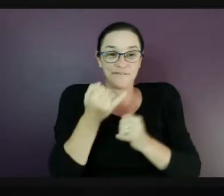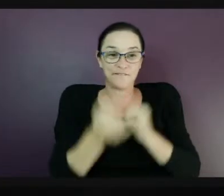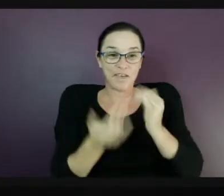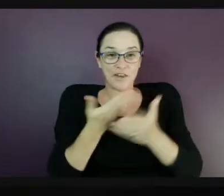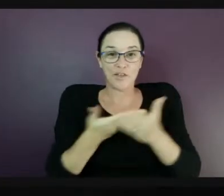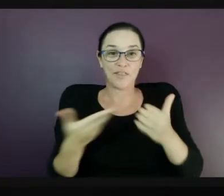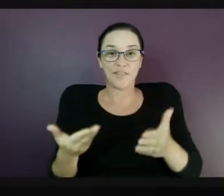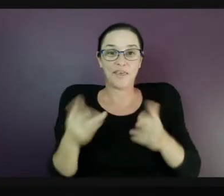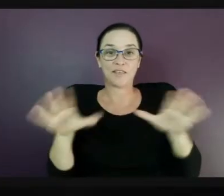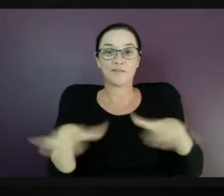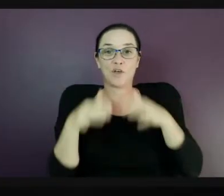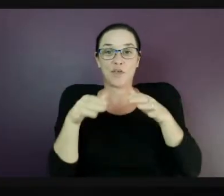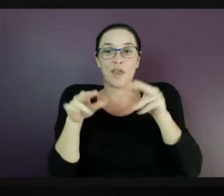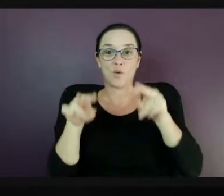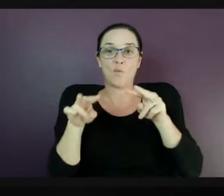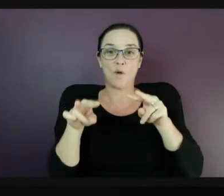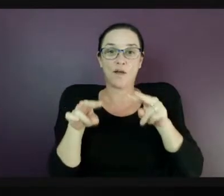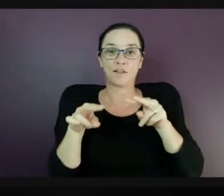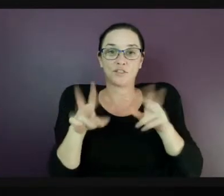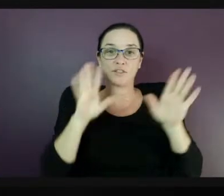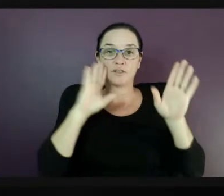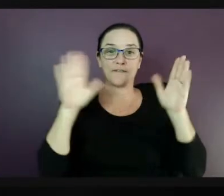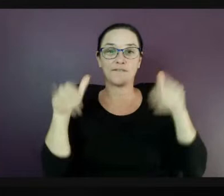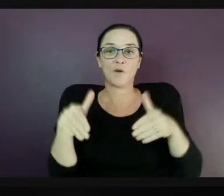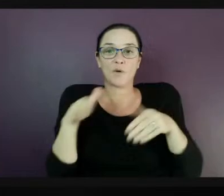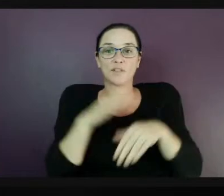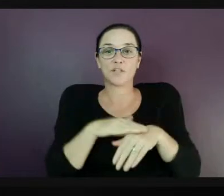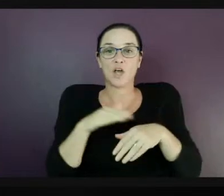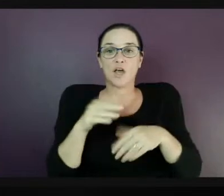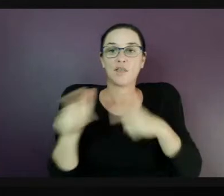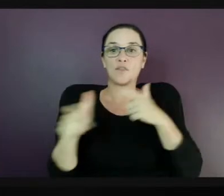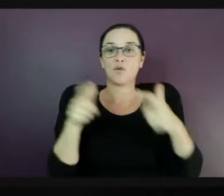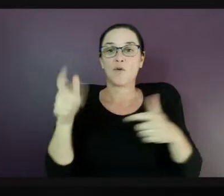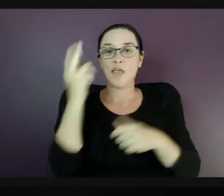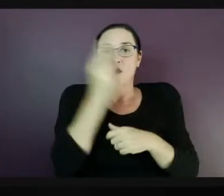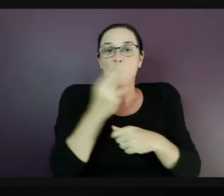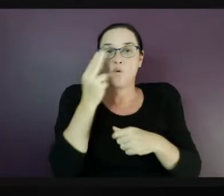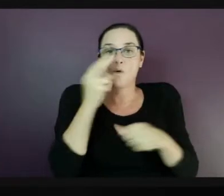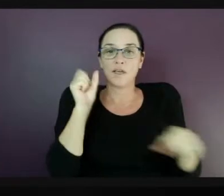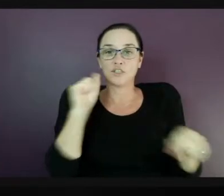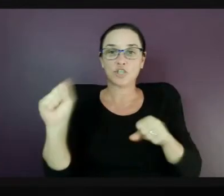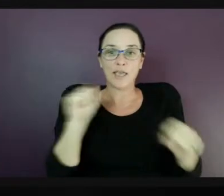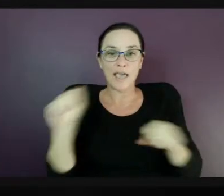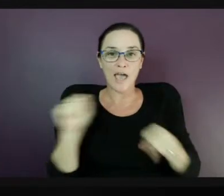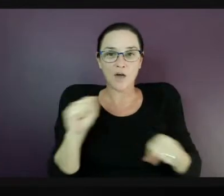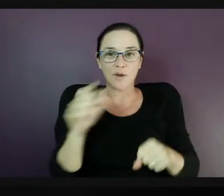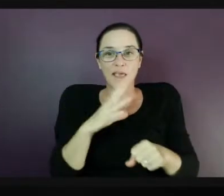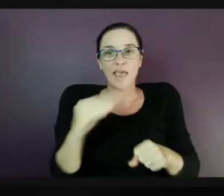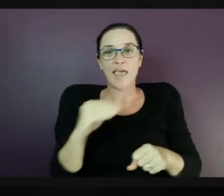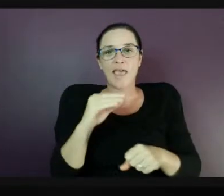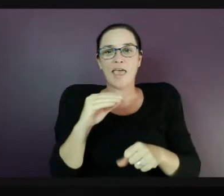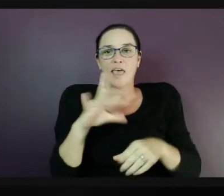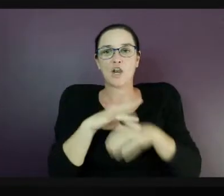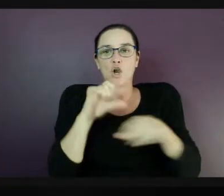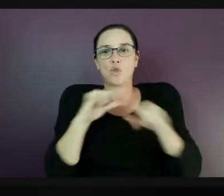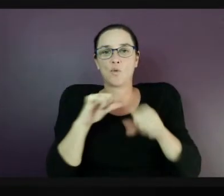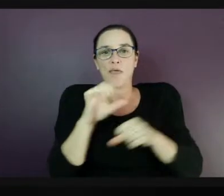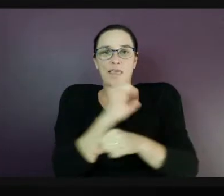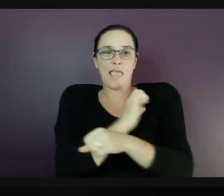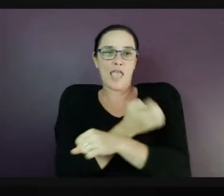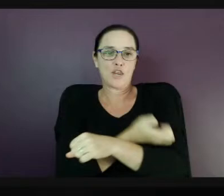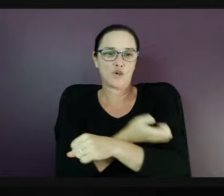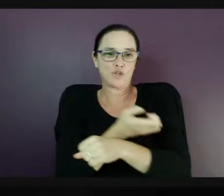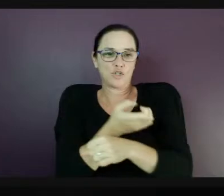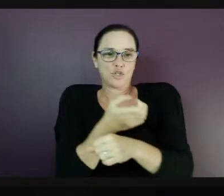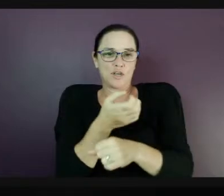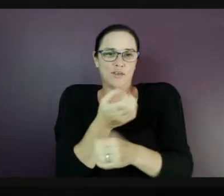week is focused on the Great Hawaii Shakeout. And they also add in earthquake energy budget, which is